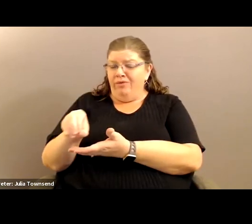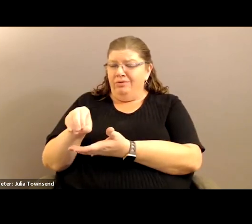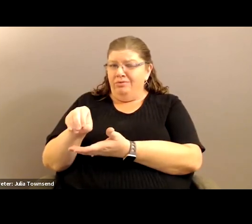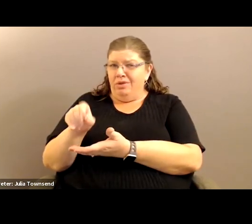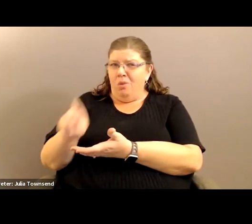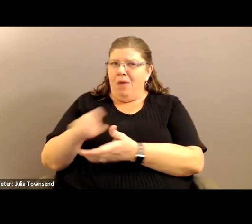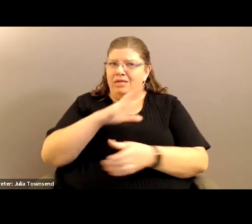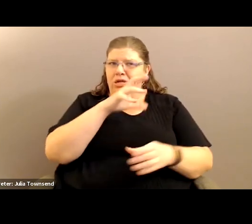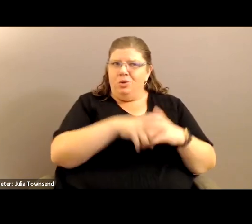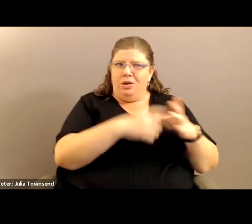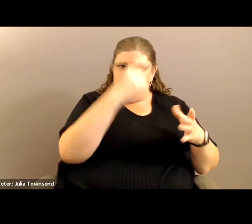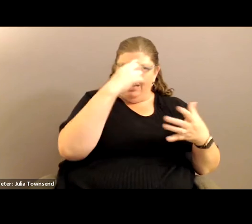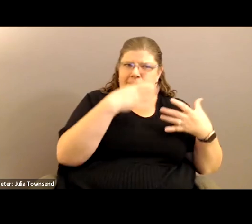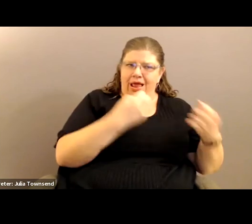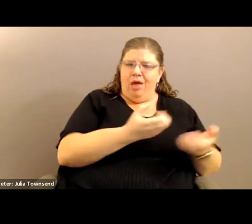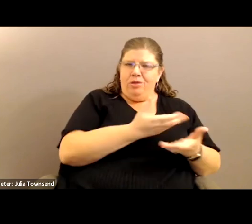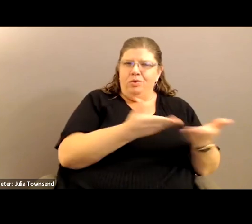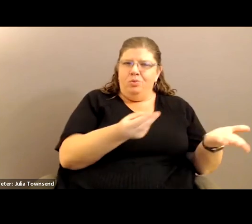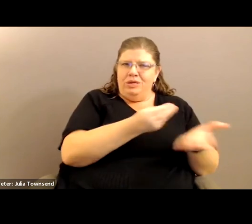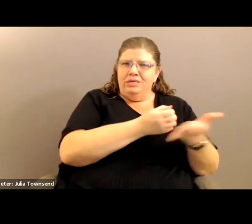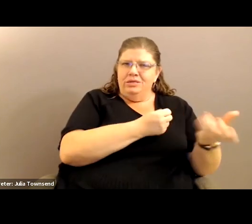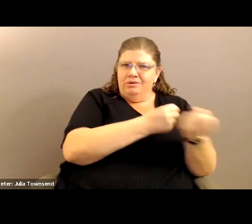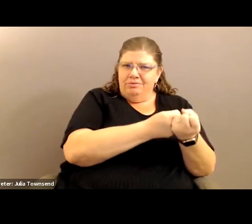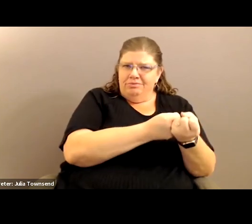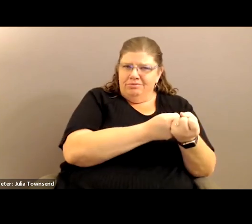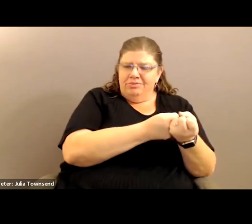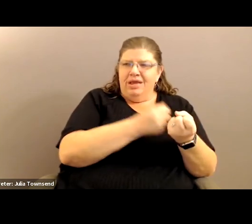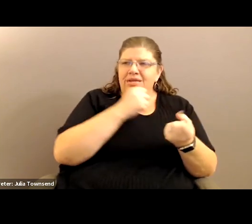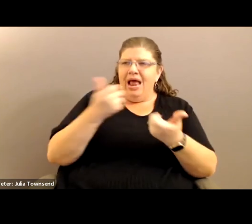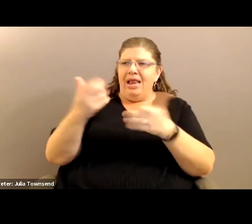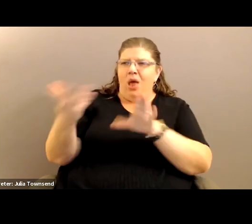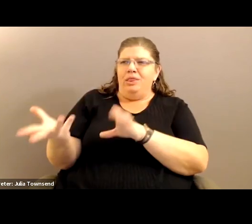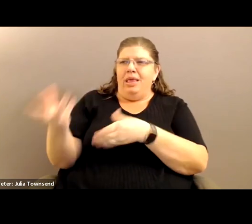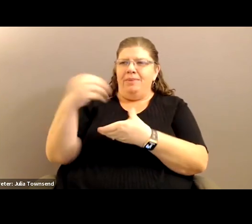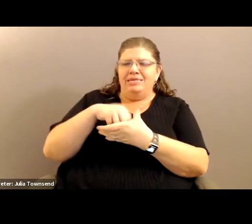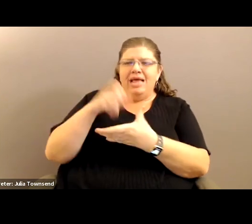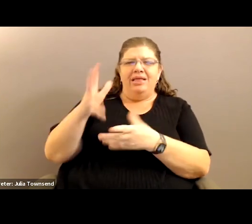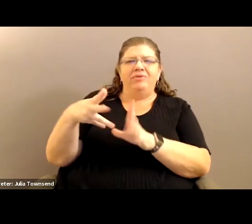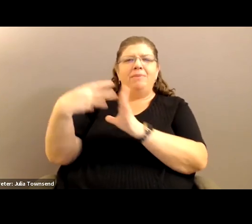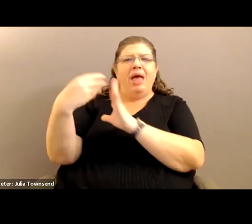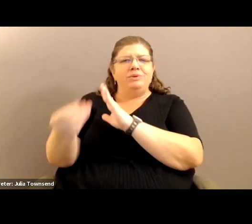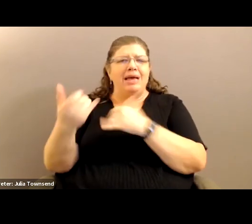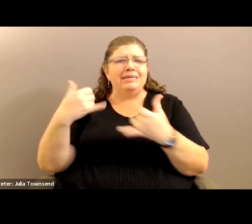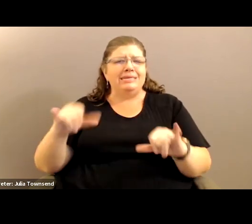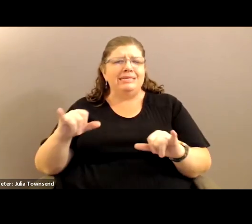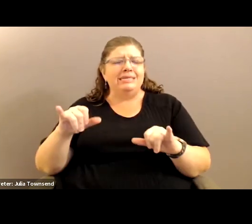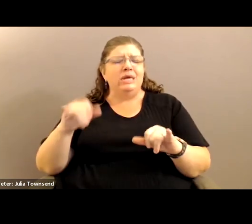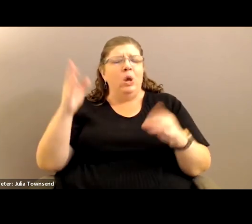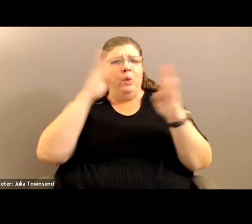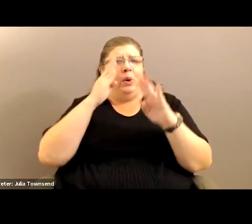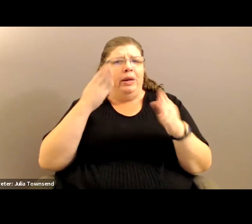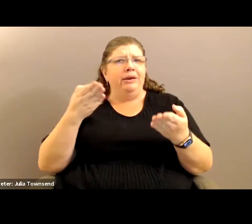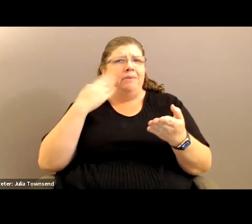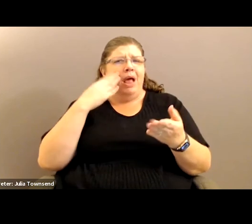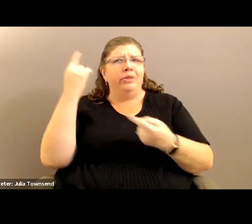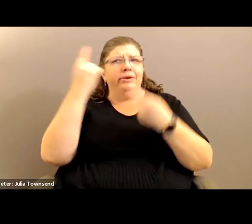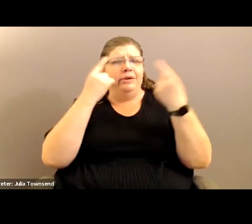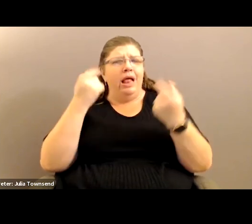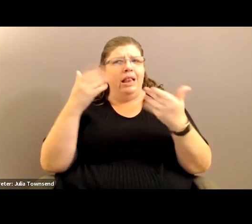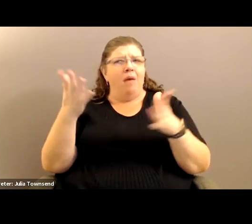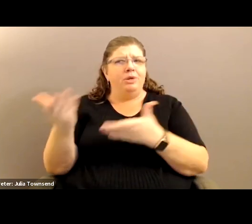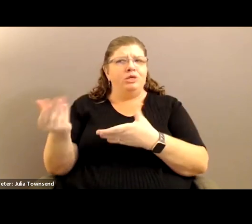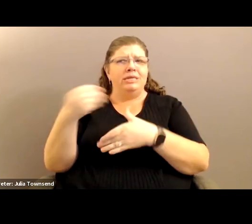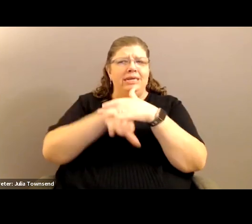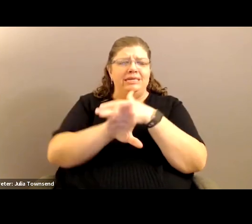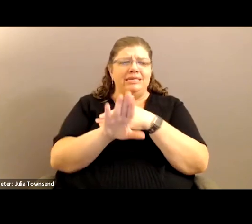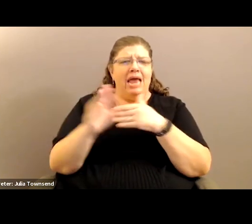resources finally not allowing them inside living outside i'm still worried about the administrative decisions to allow someone inside and how biased that